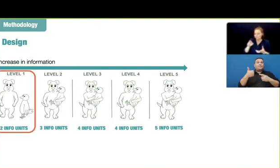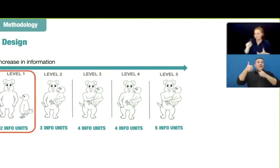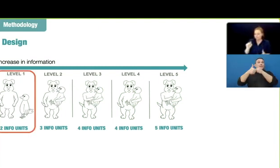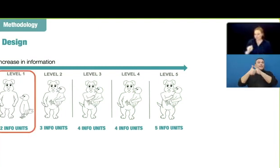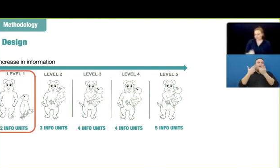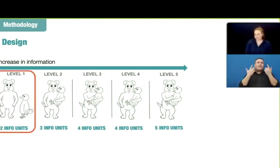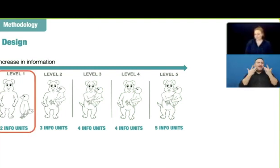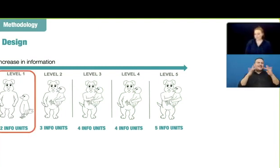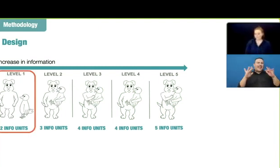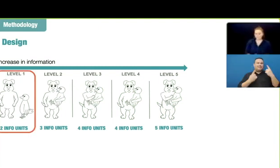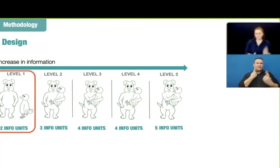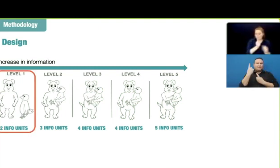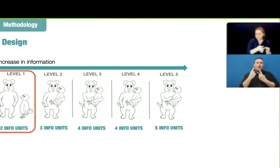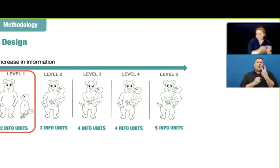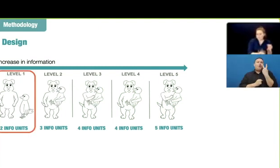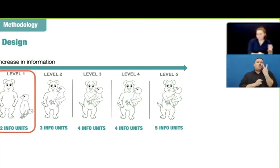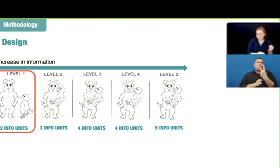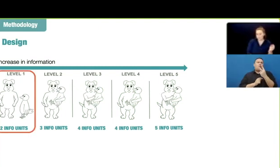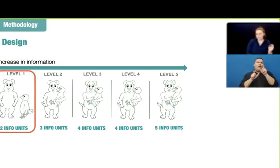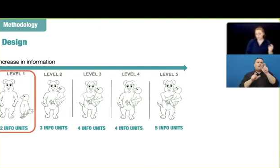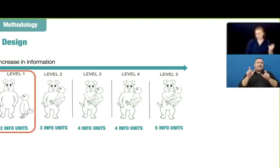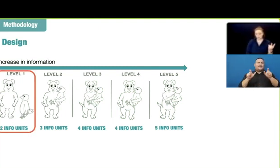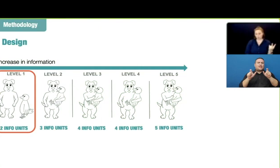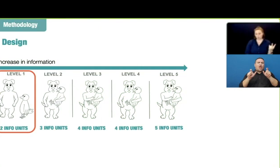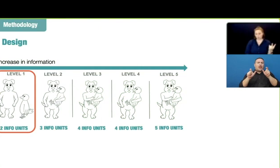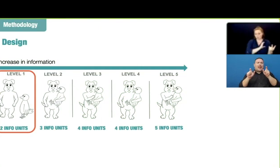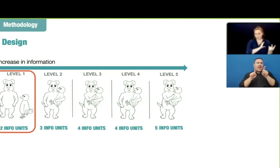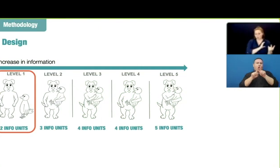In the most simple event, just 2 characters had to be introduced.